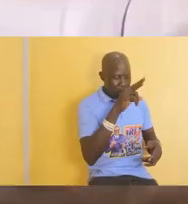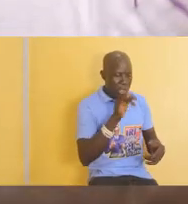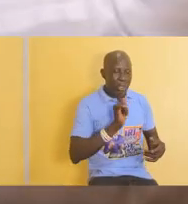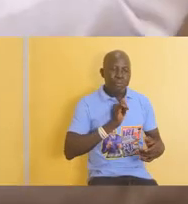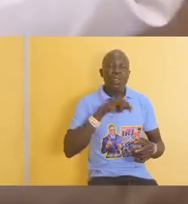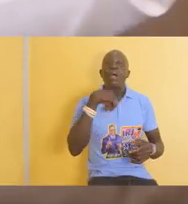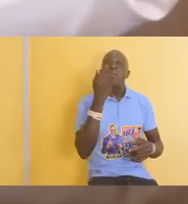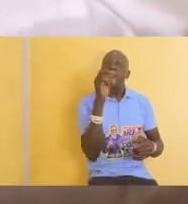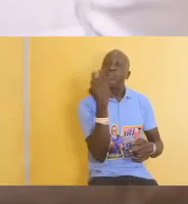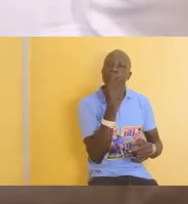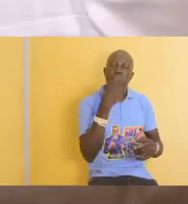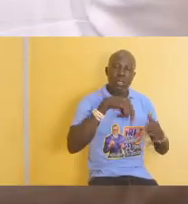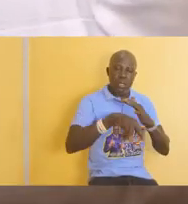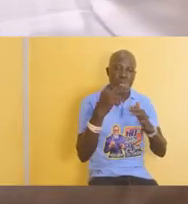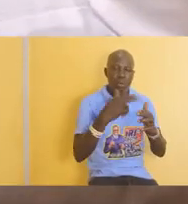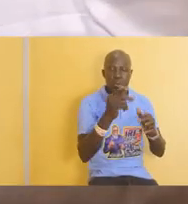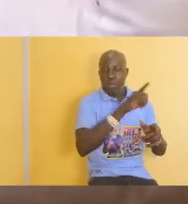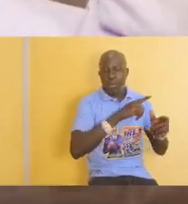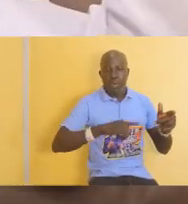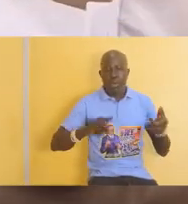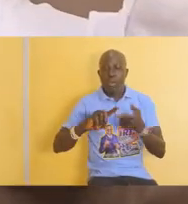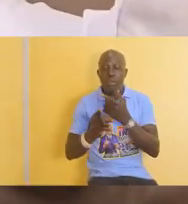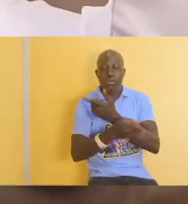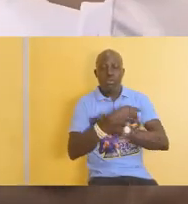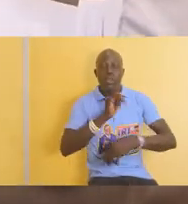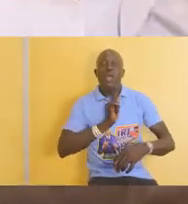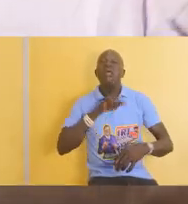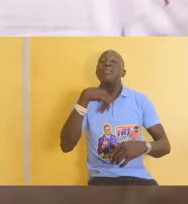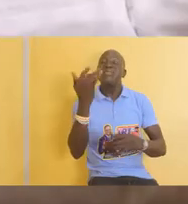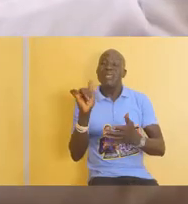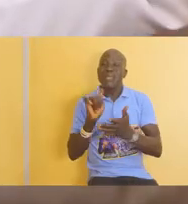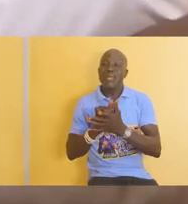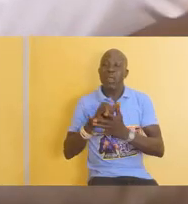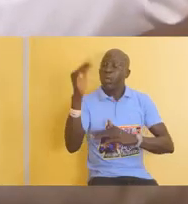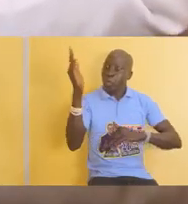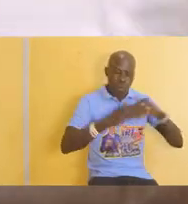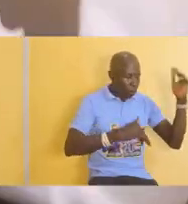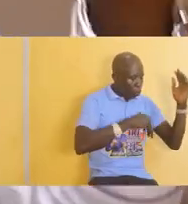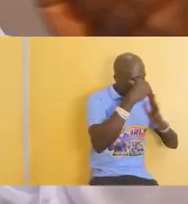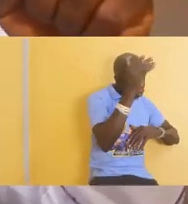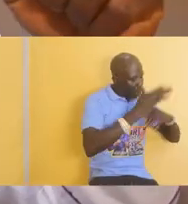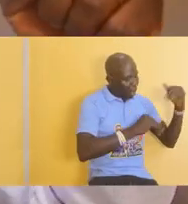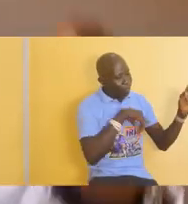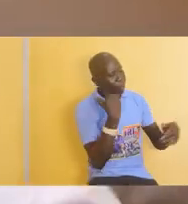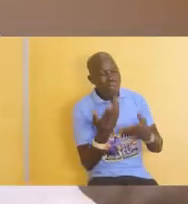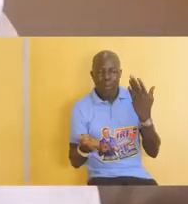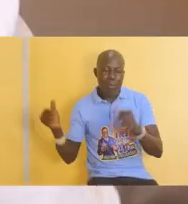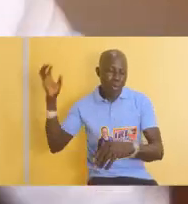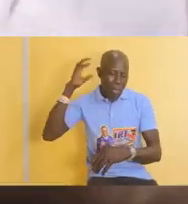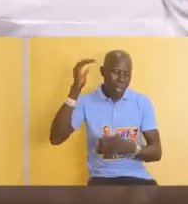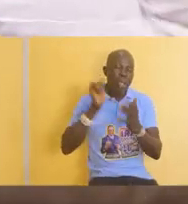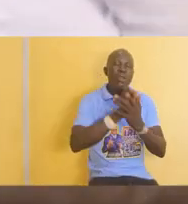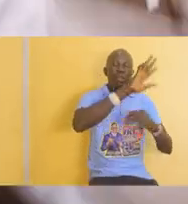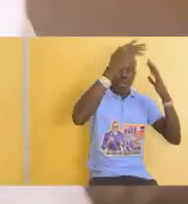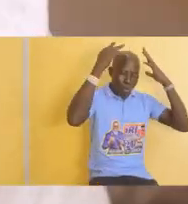connect. What you connect? One soap. What you connect? One soap. Let me listen to me. Me and I speak in the name of the Lord. Yeah, yeah, don't anybody. I speak today that wherever you may be hearing.